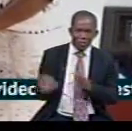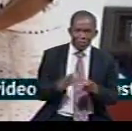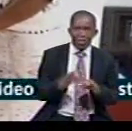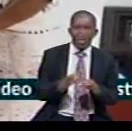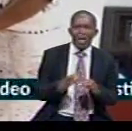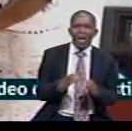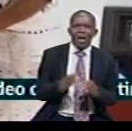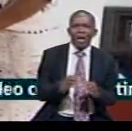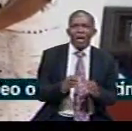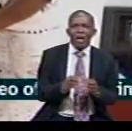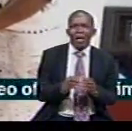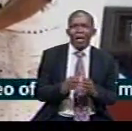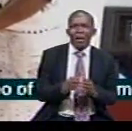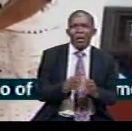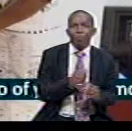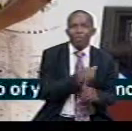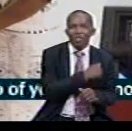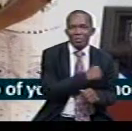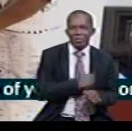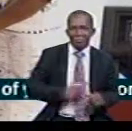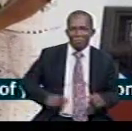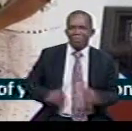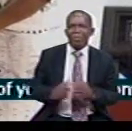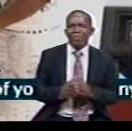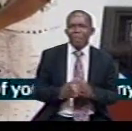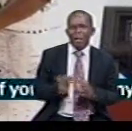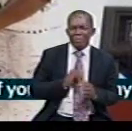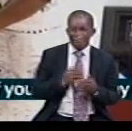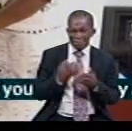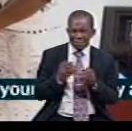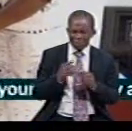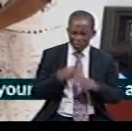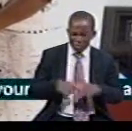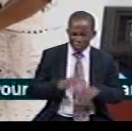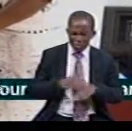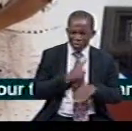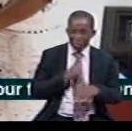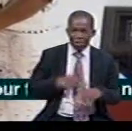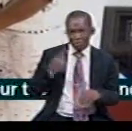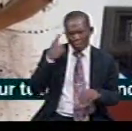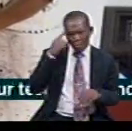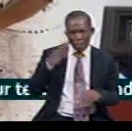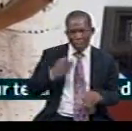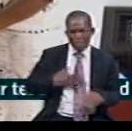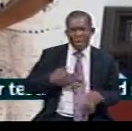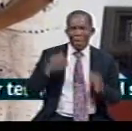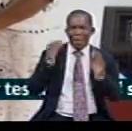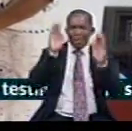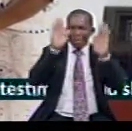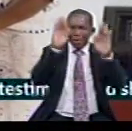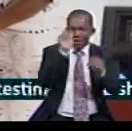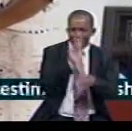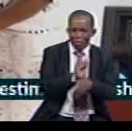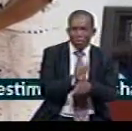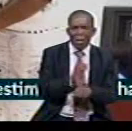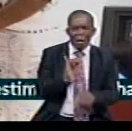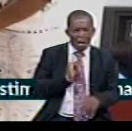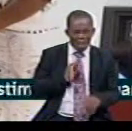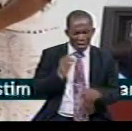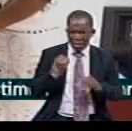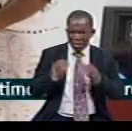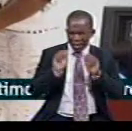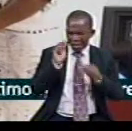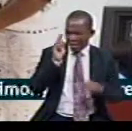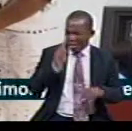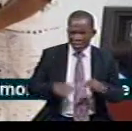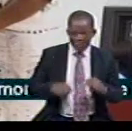And I've been trusting the Lord for my own miracle. In fact, I can't bend, I can't carry heavy things, I don't sit